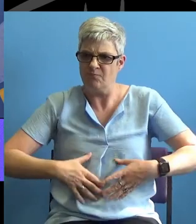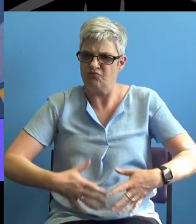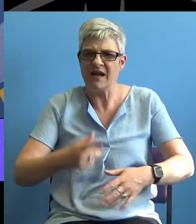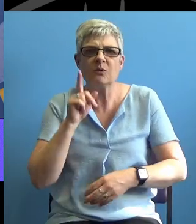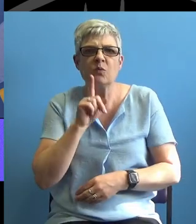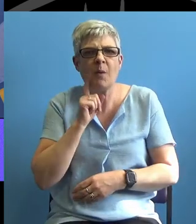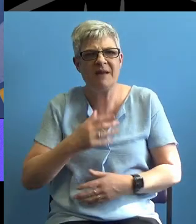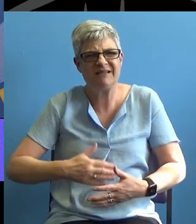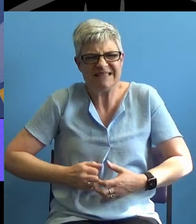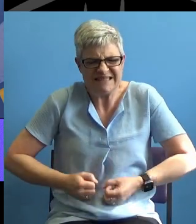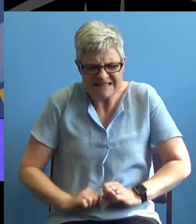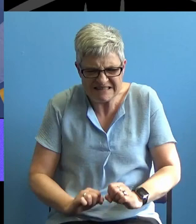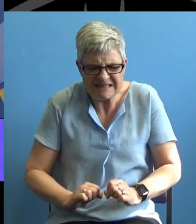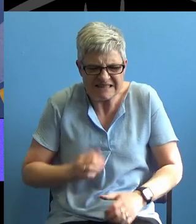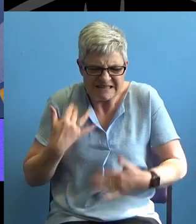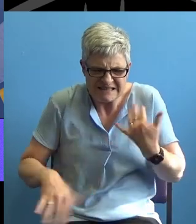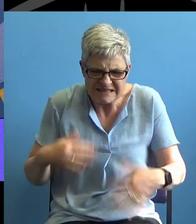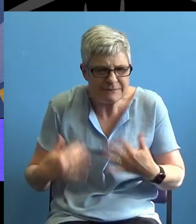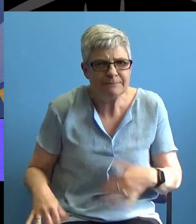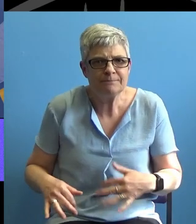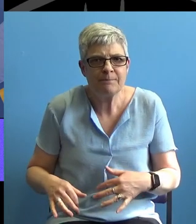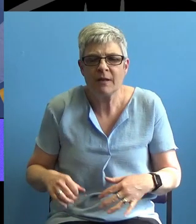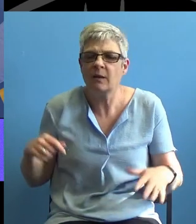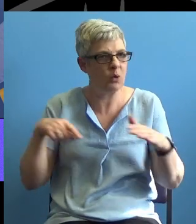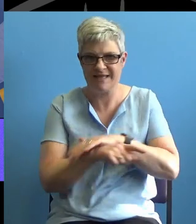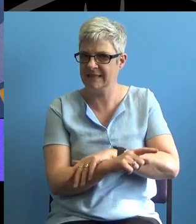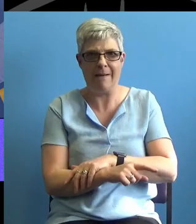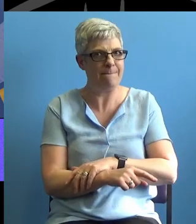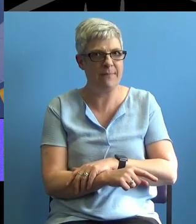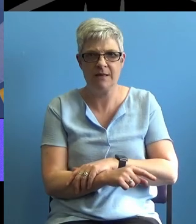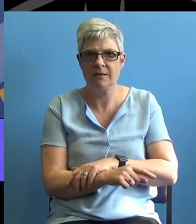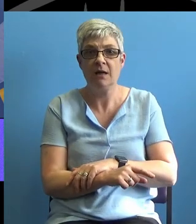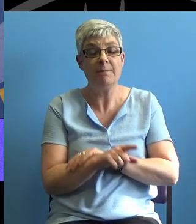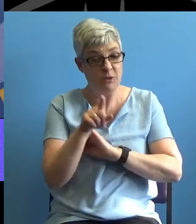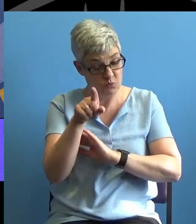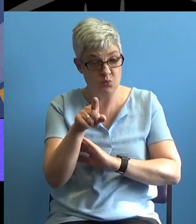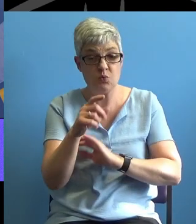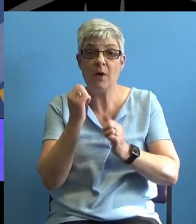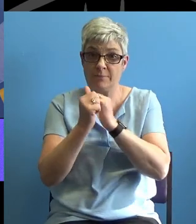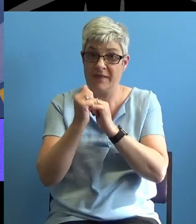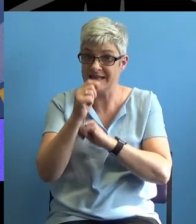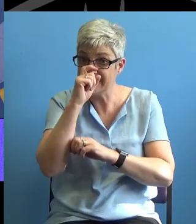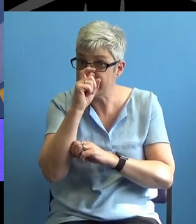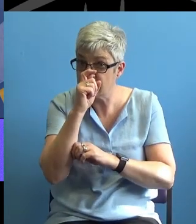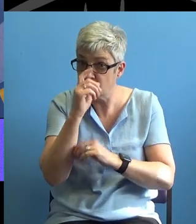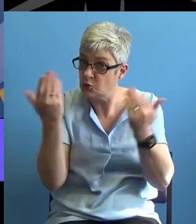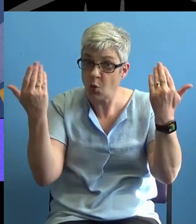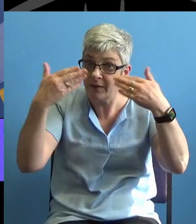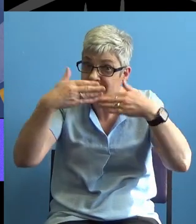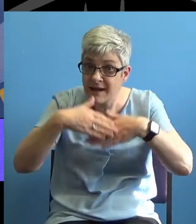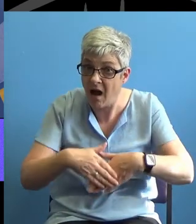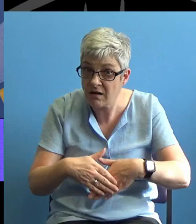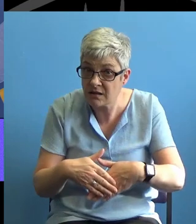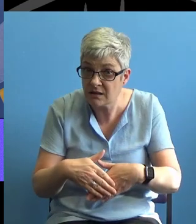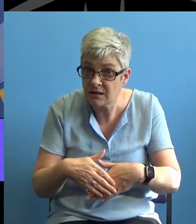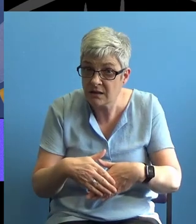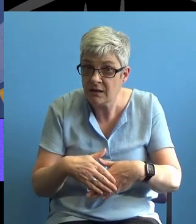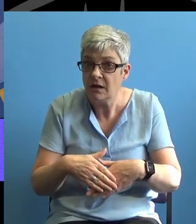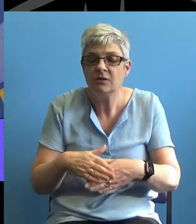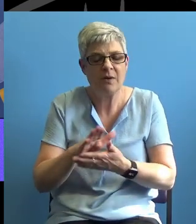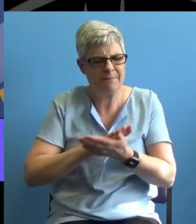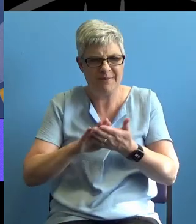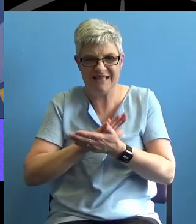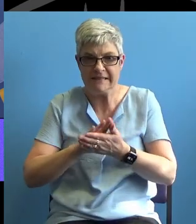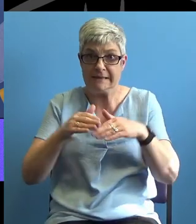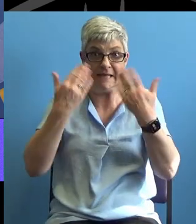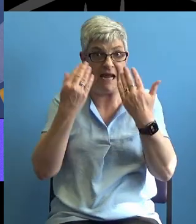on a pregnant woman, and they will not escape. But you, brothers and sisters, are not in darkness, so that this day